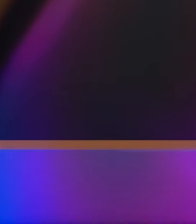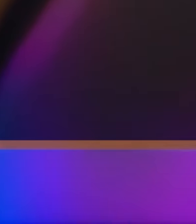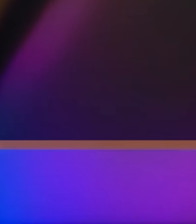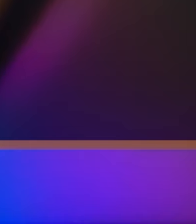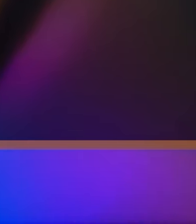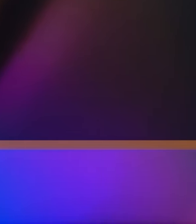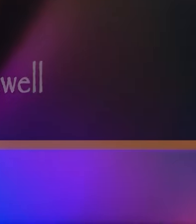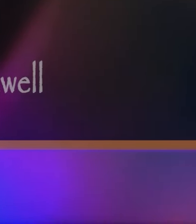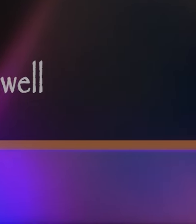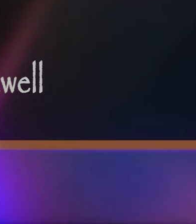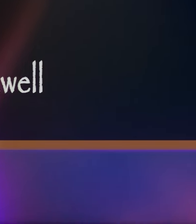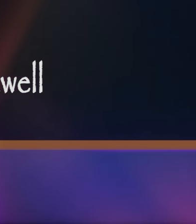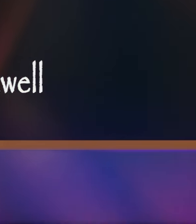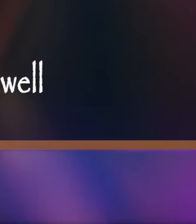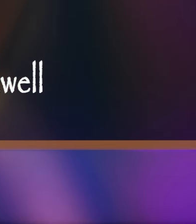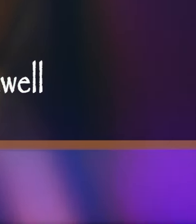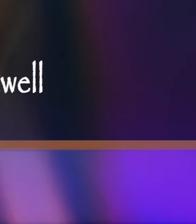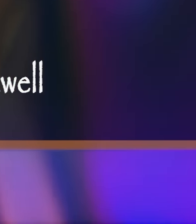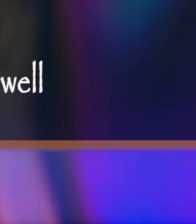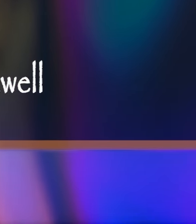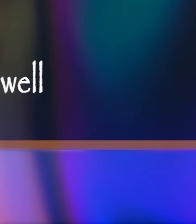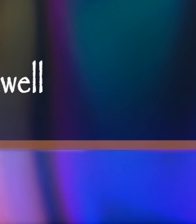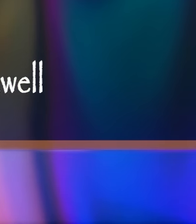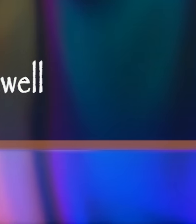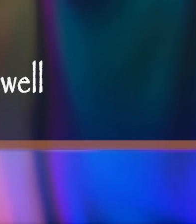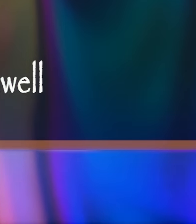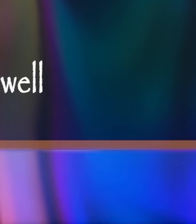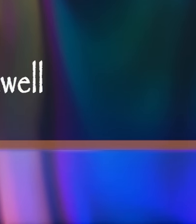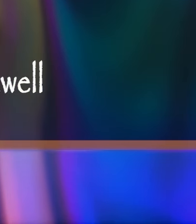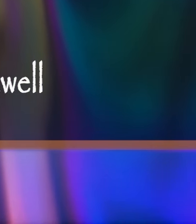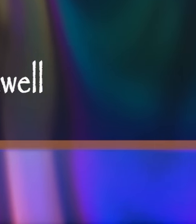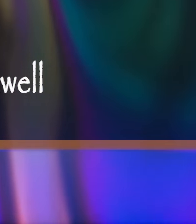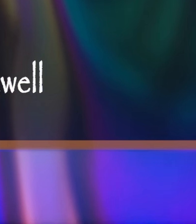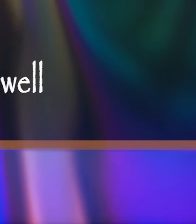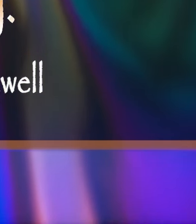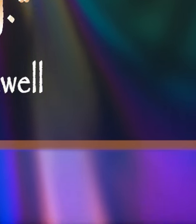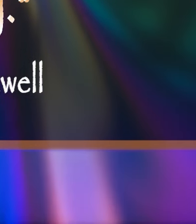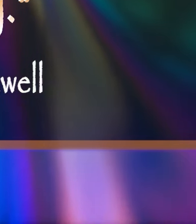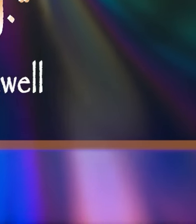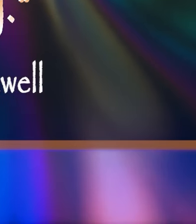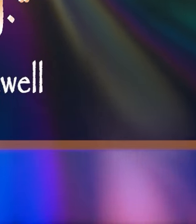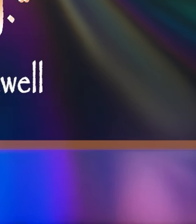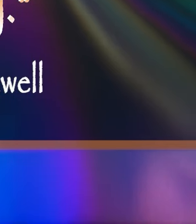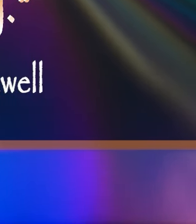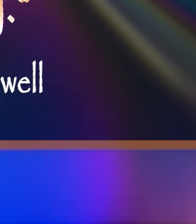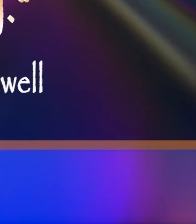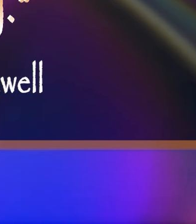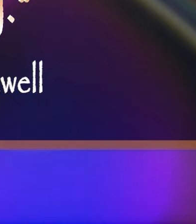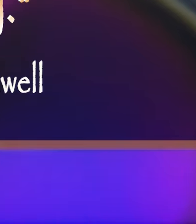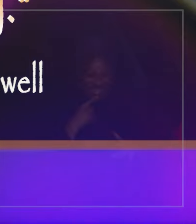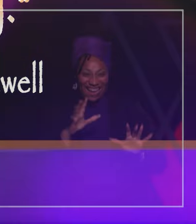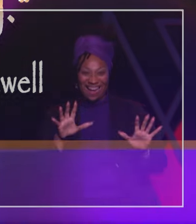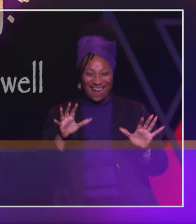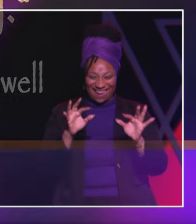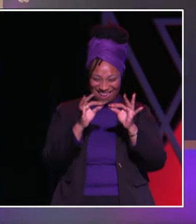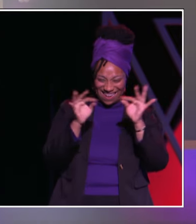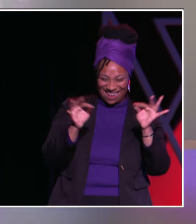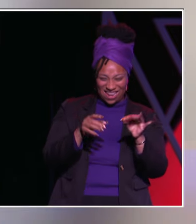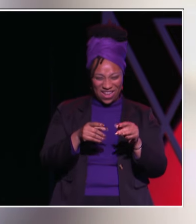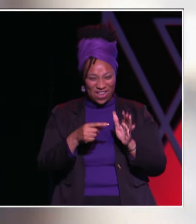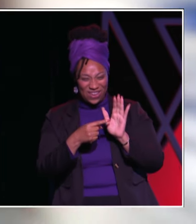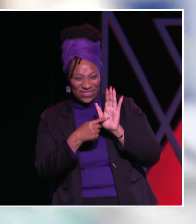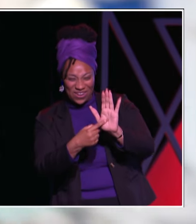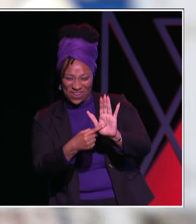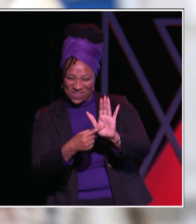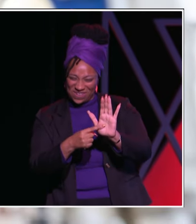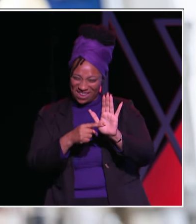A leader is one who knows the way, goes the way, and shows the way. A perfect description of community